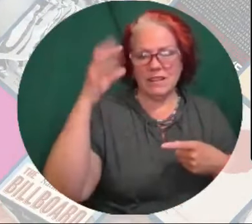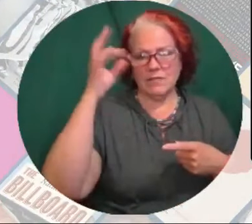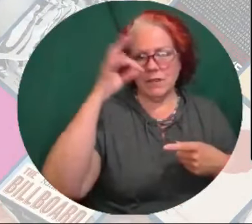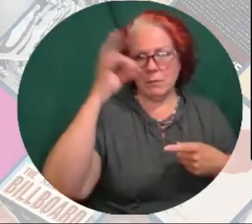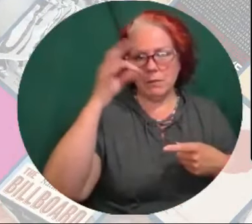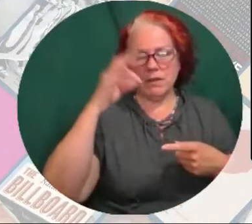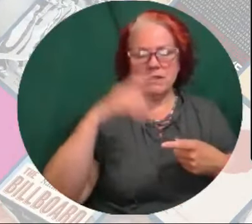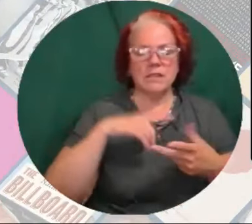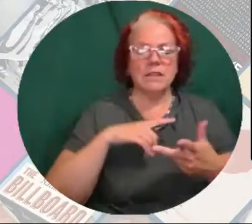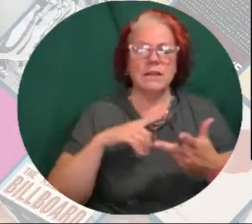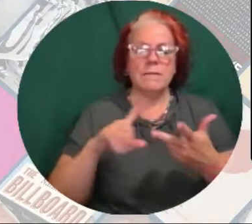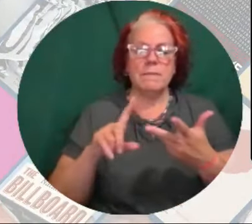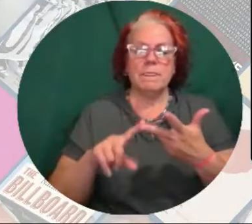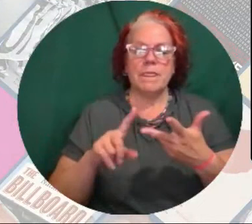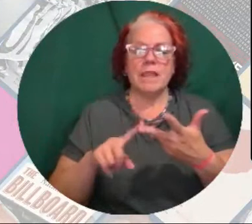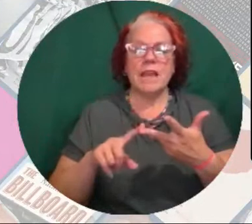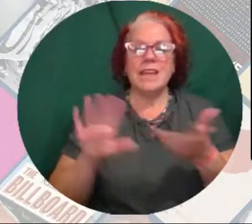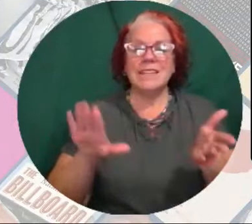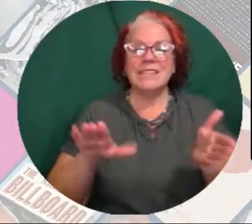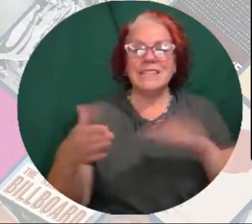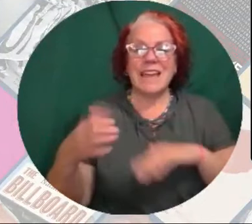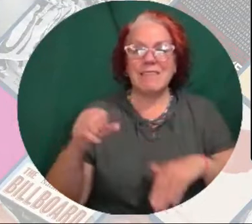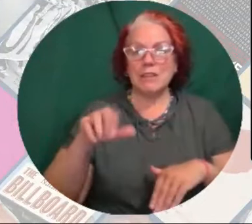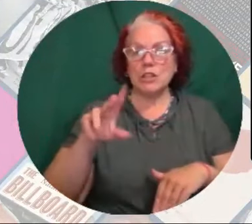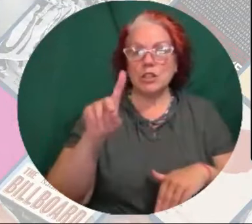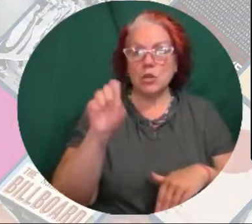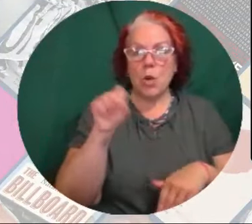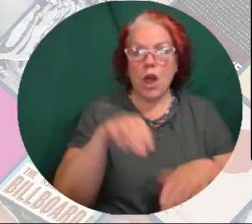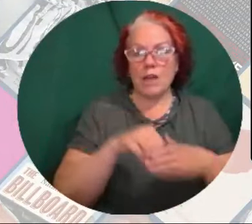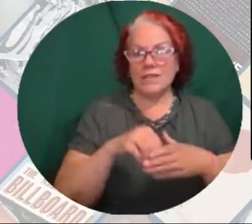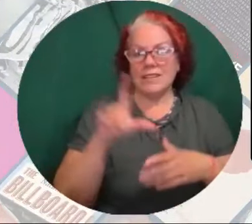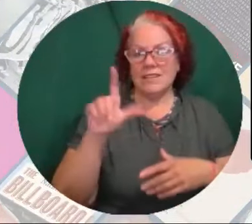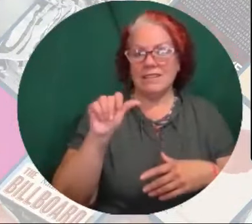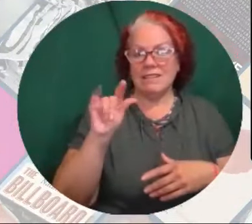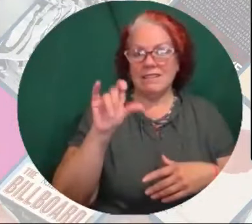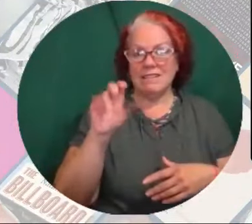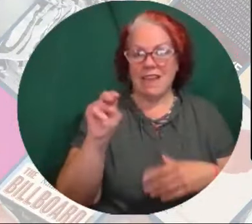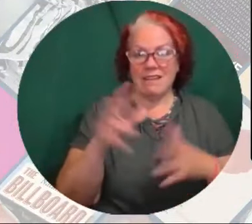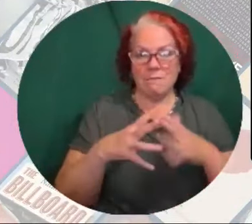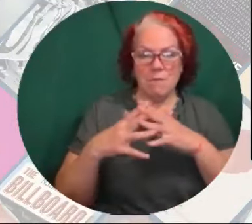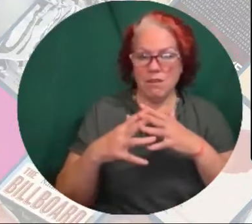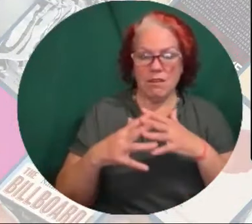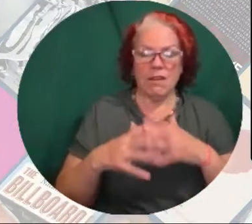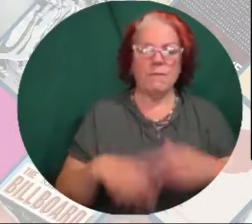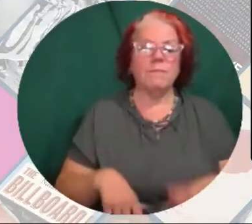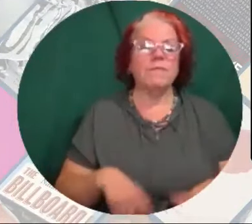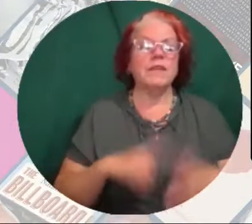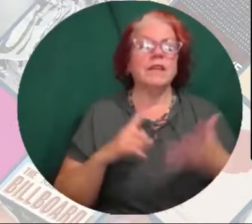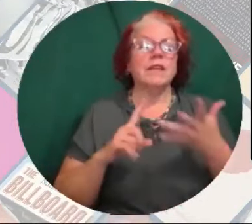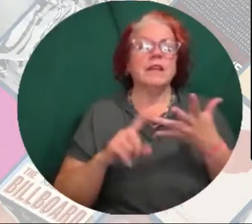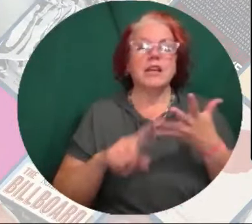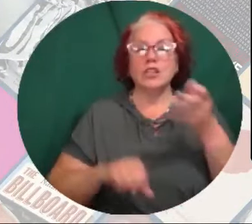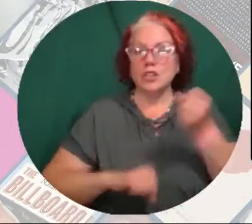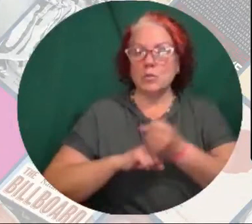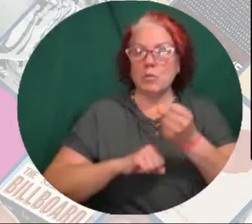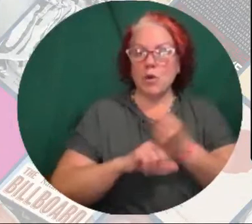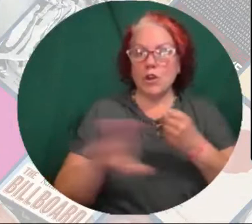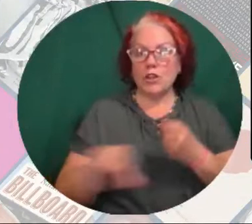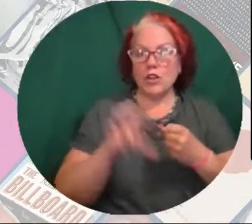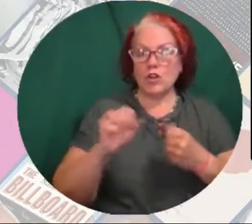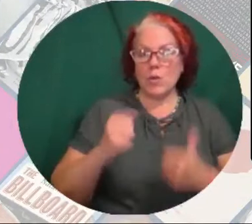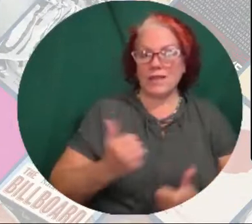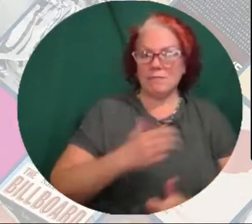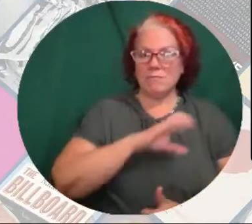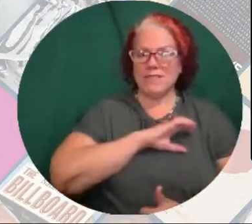to um death squads in Latin America right to the supporting of the US police